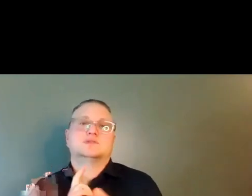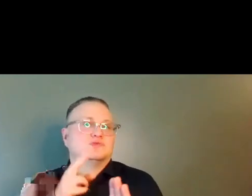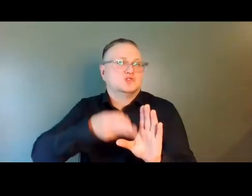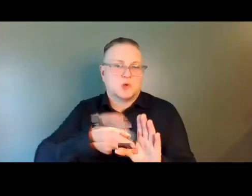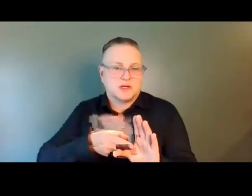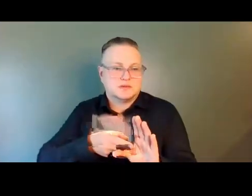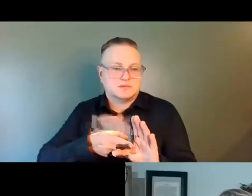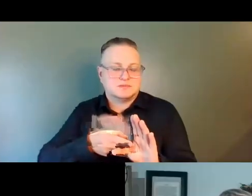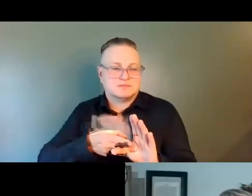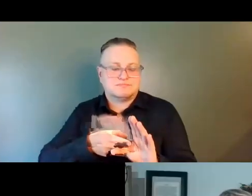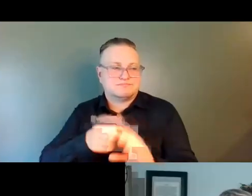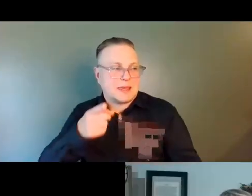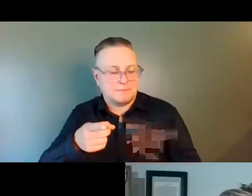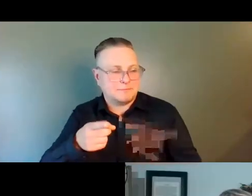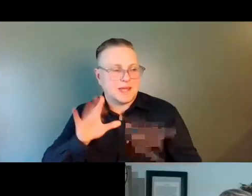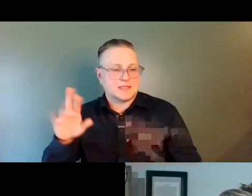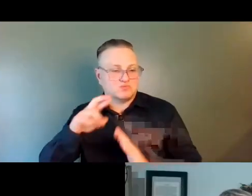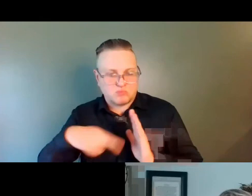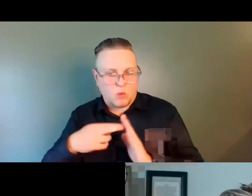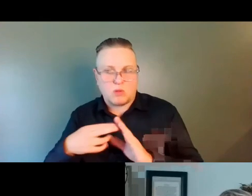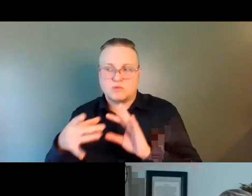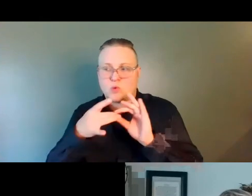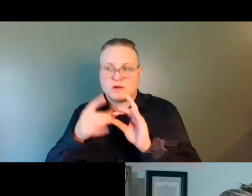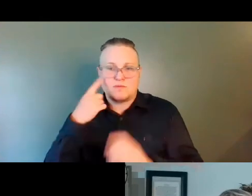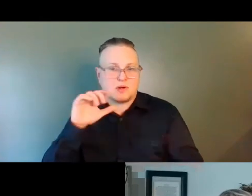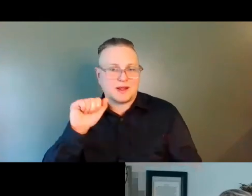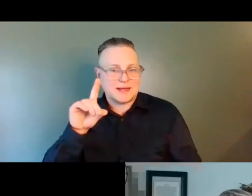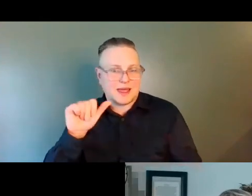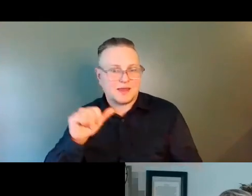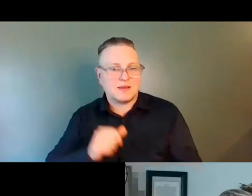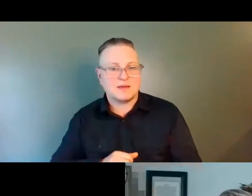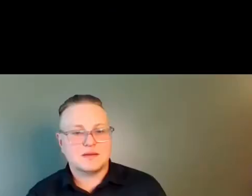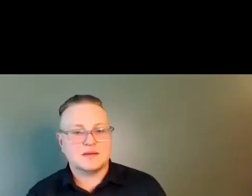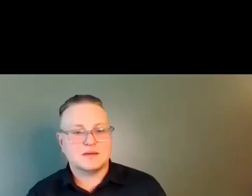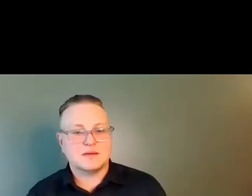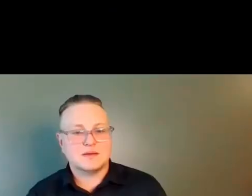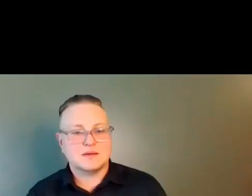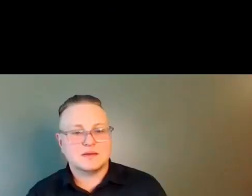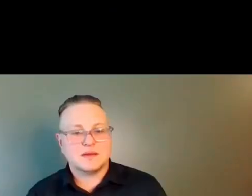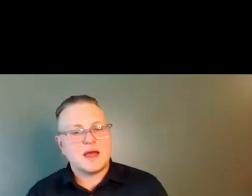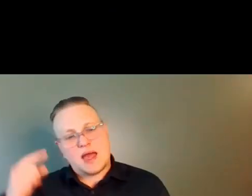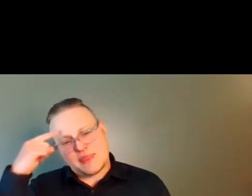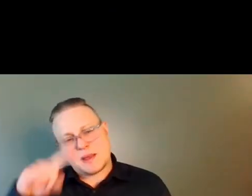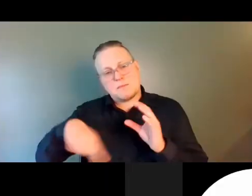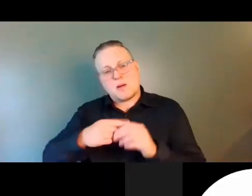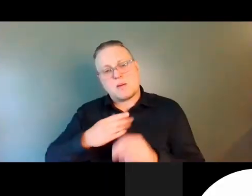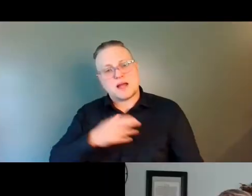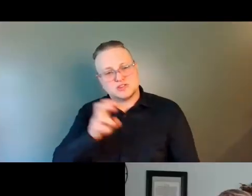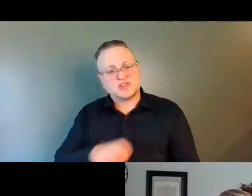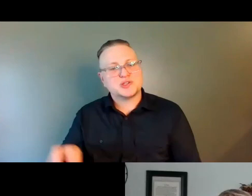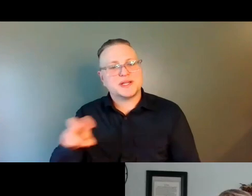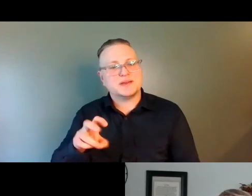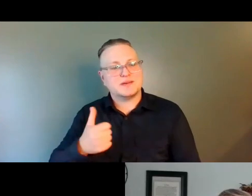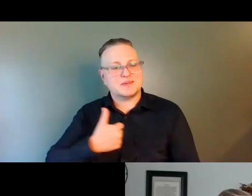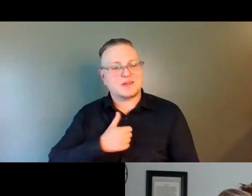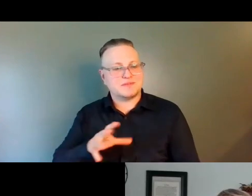I think about my own journey of disability awareness and self-acceptance and how that needed to play out at